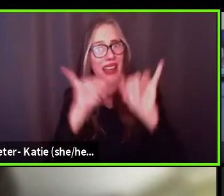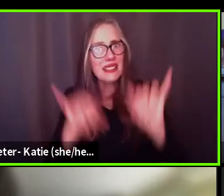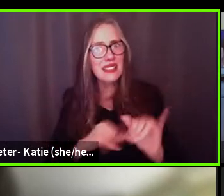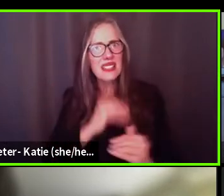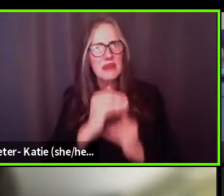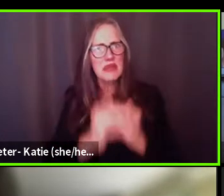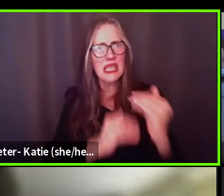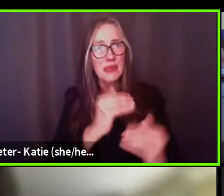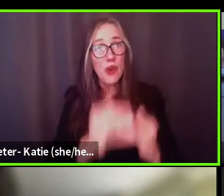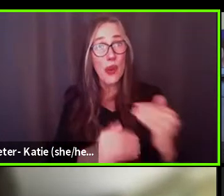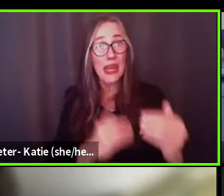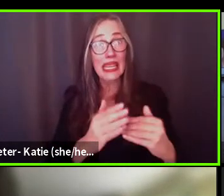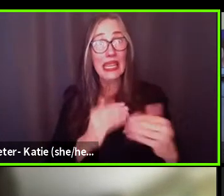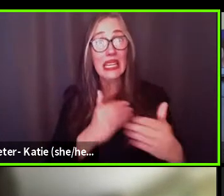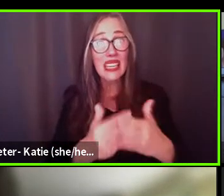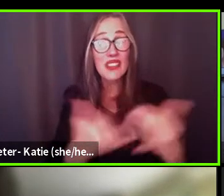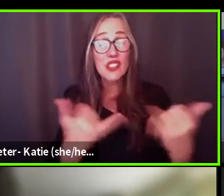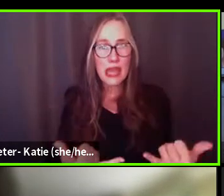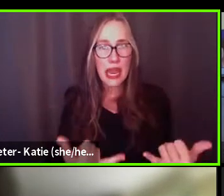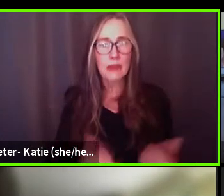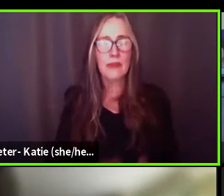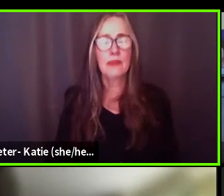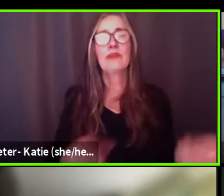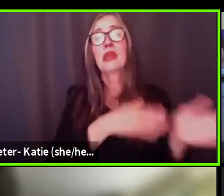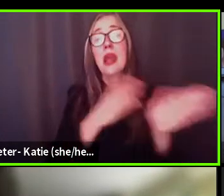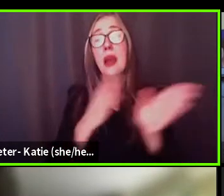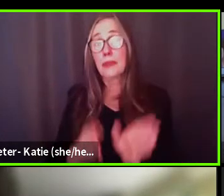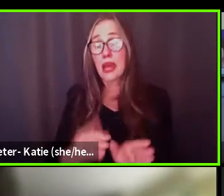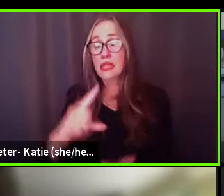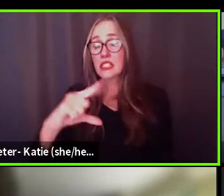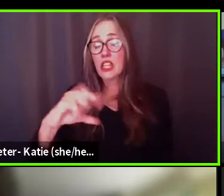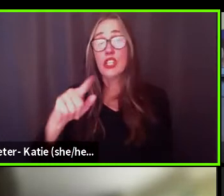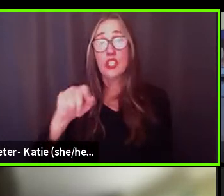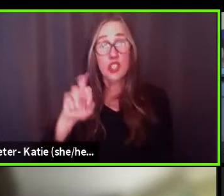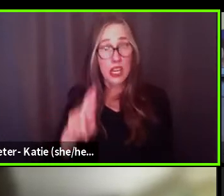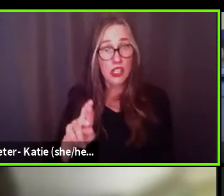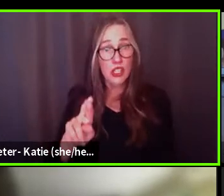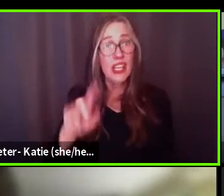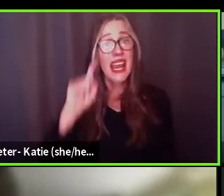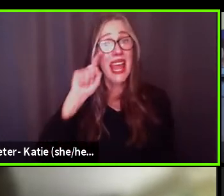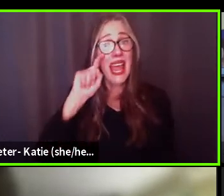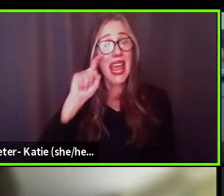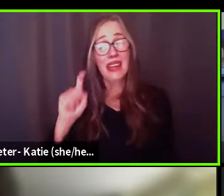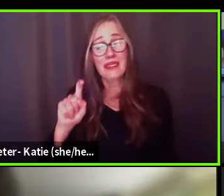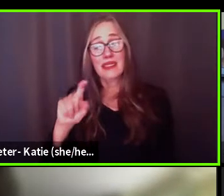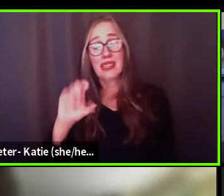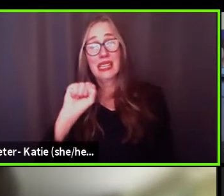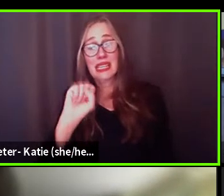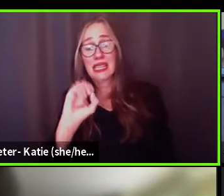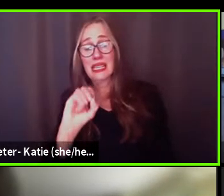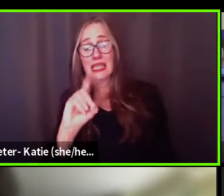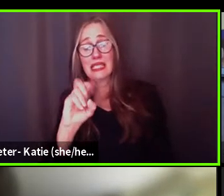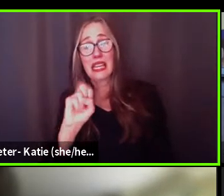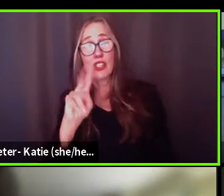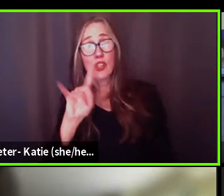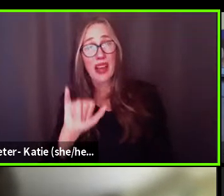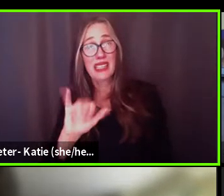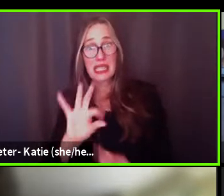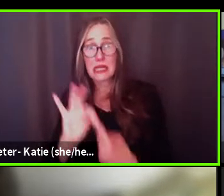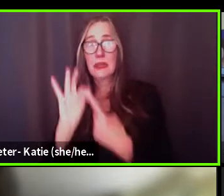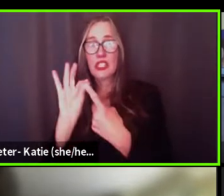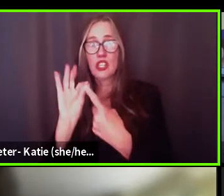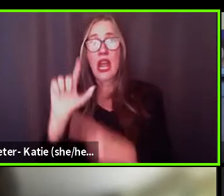looking at gender and sexuality particularly lgbtq um people in